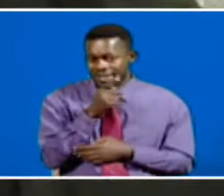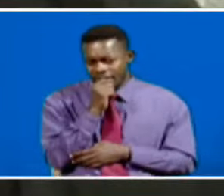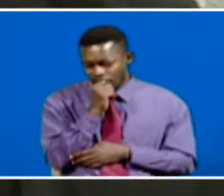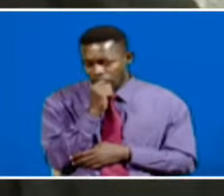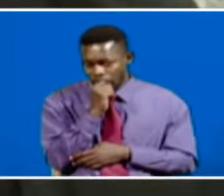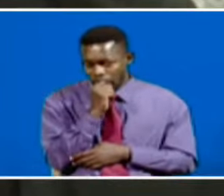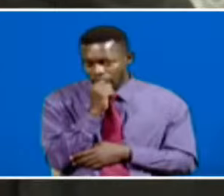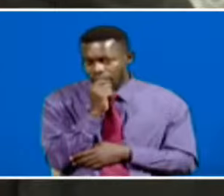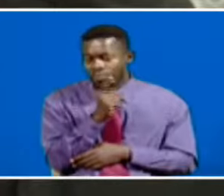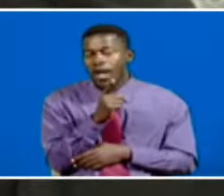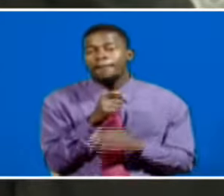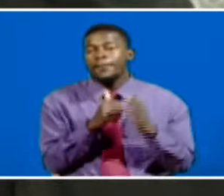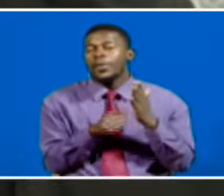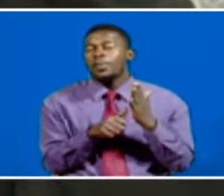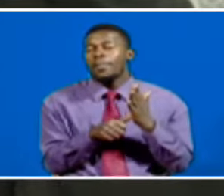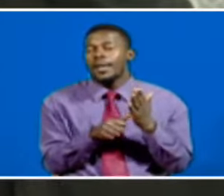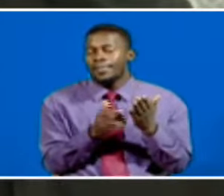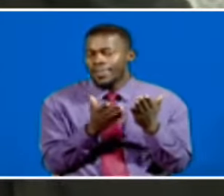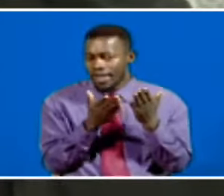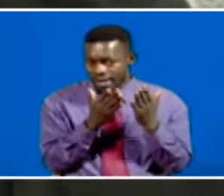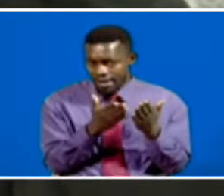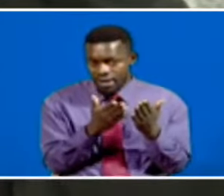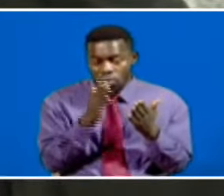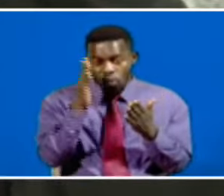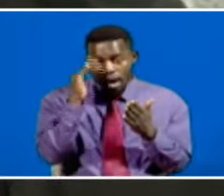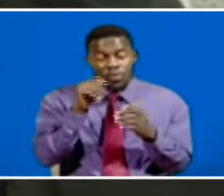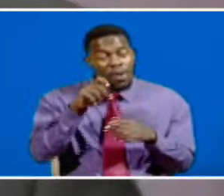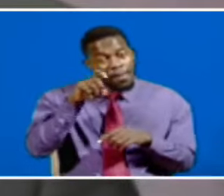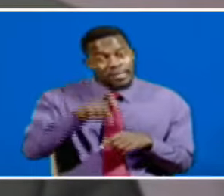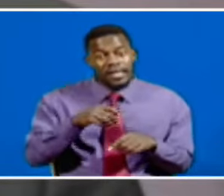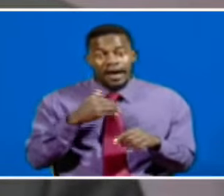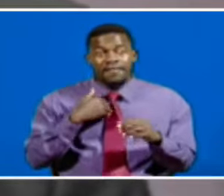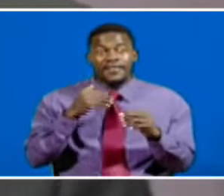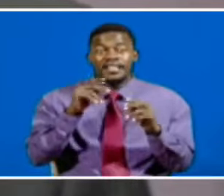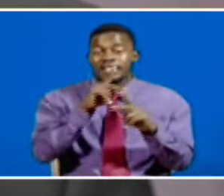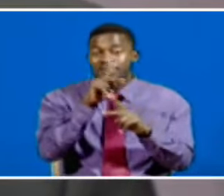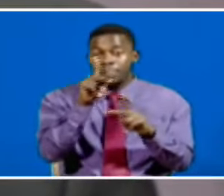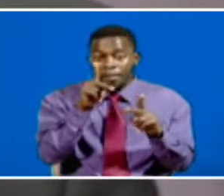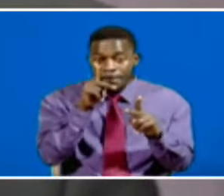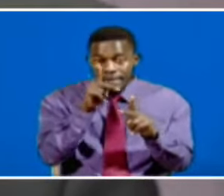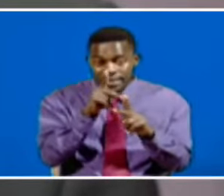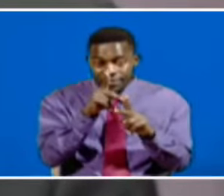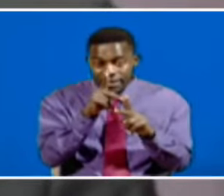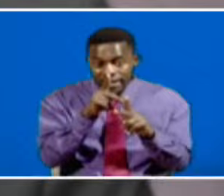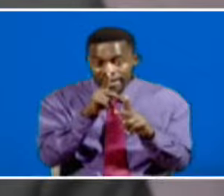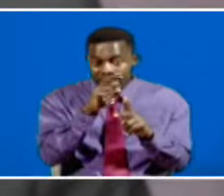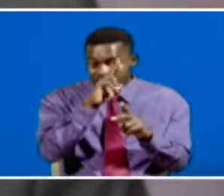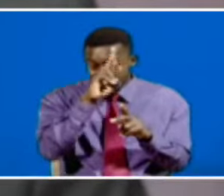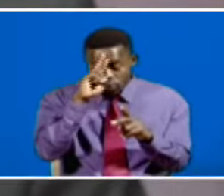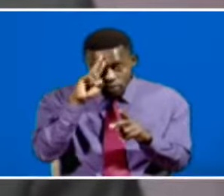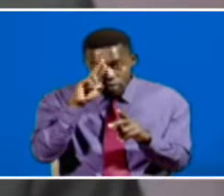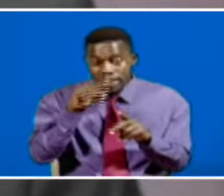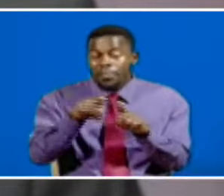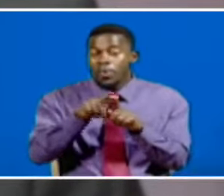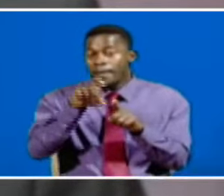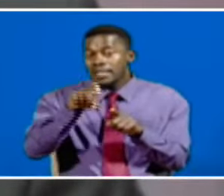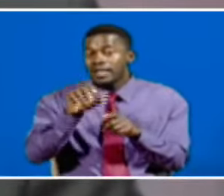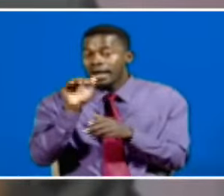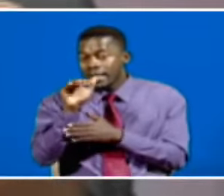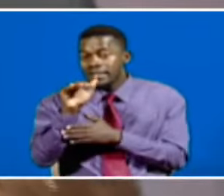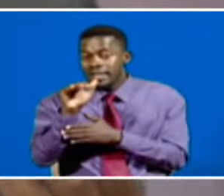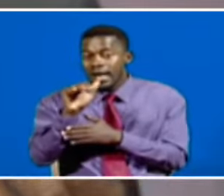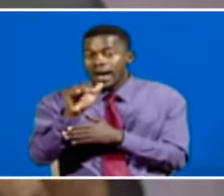vague unless you bring specific measures. And why would you come to Parliament to ask Parliament to approve